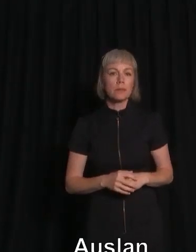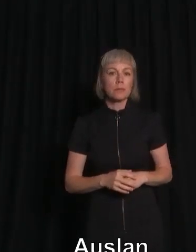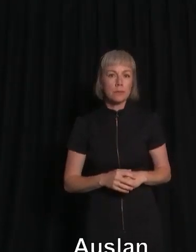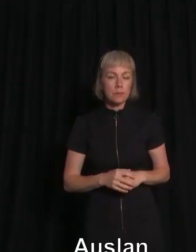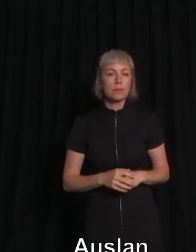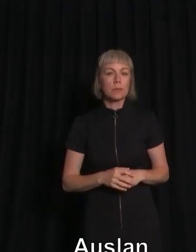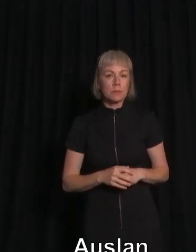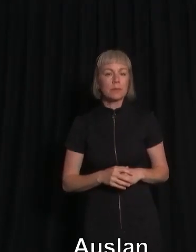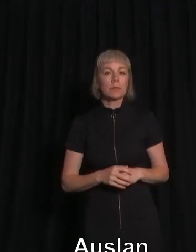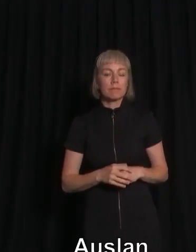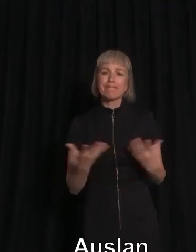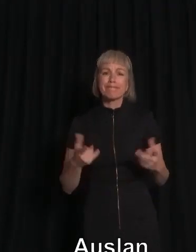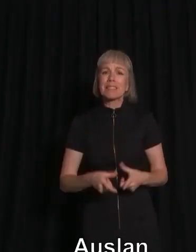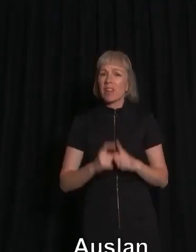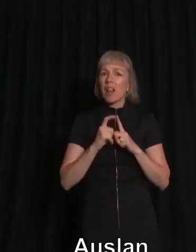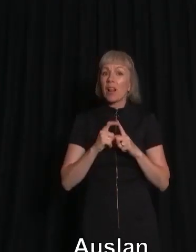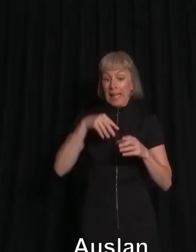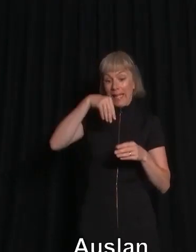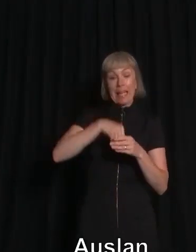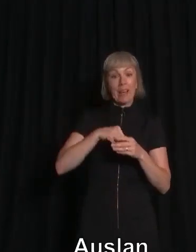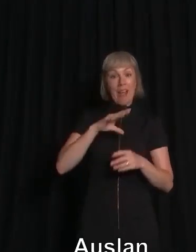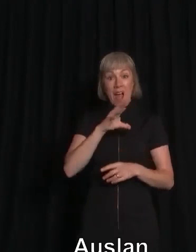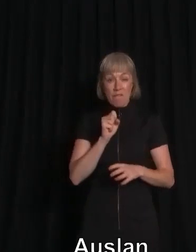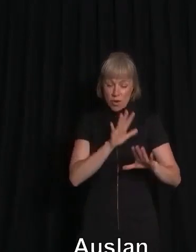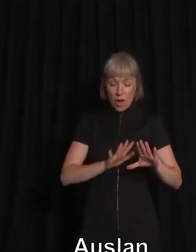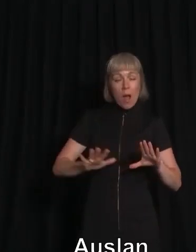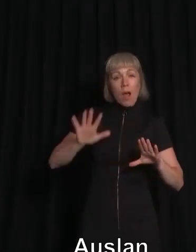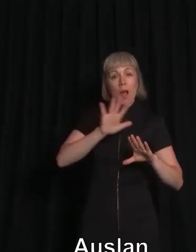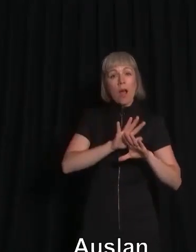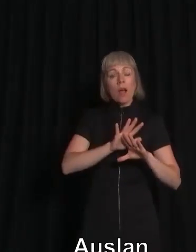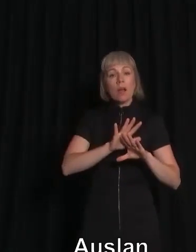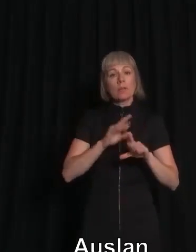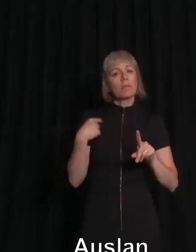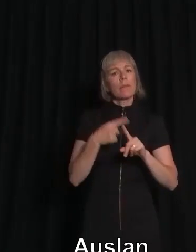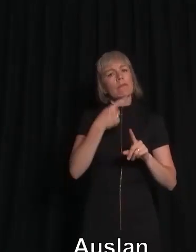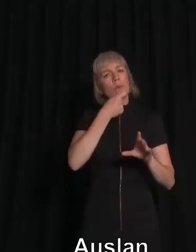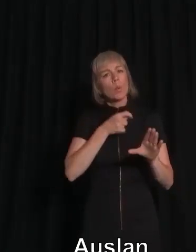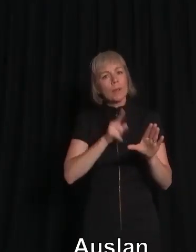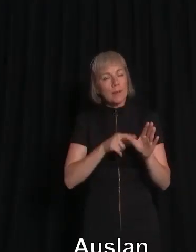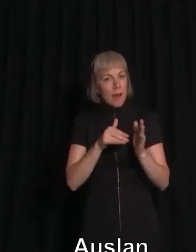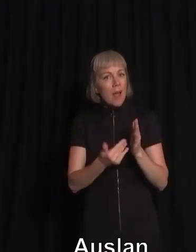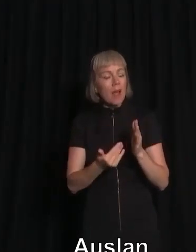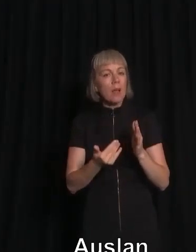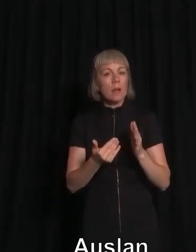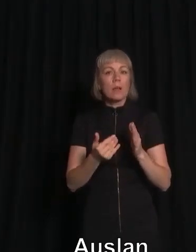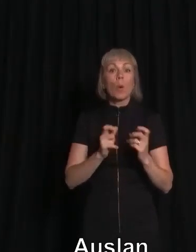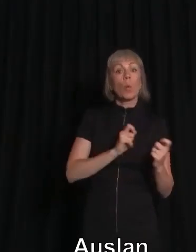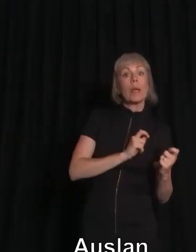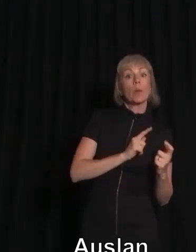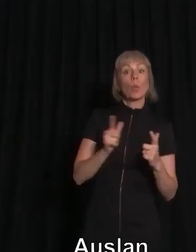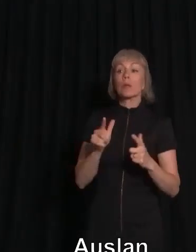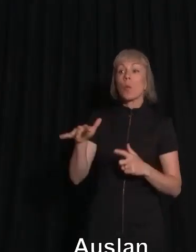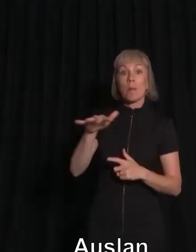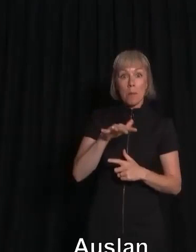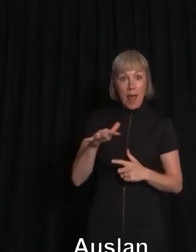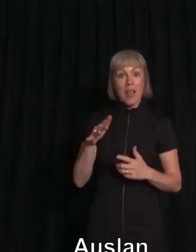And that makes it really difficult. And in South Africa, I mean, we've been working really in the last few years. We even went to the place where we took our